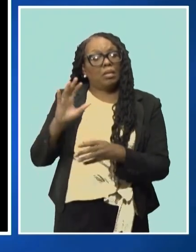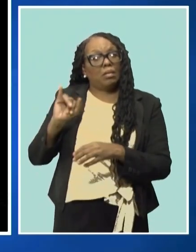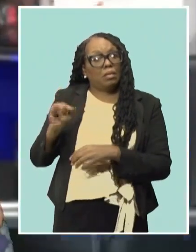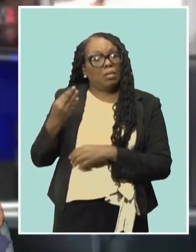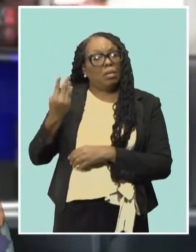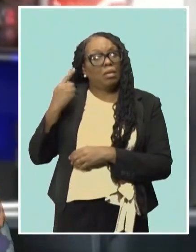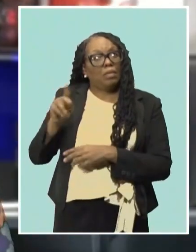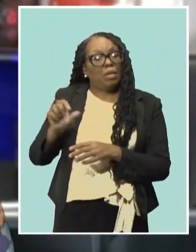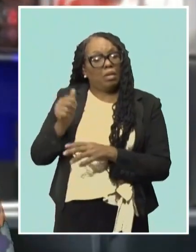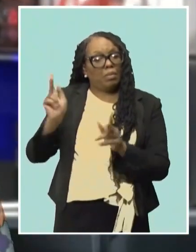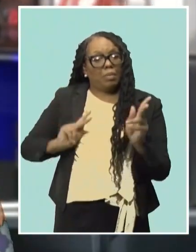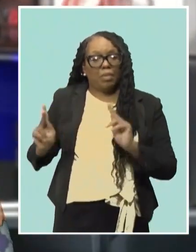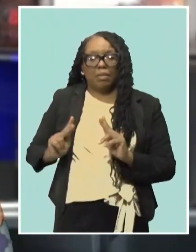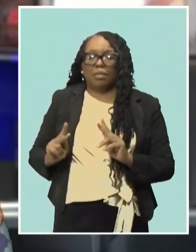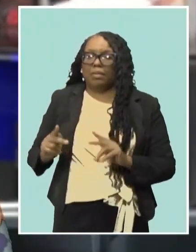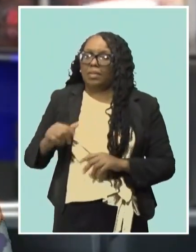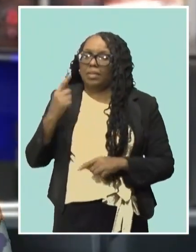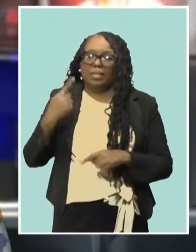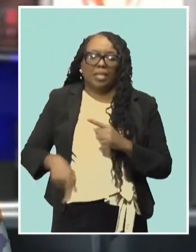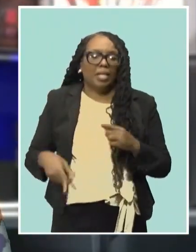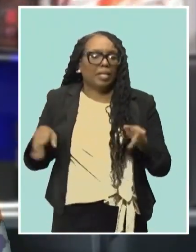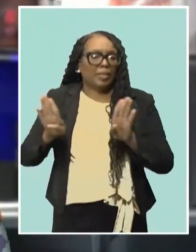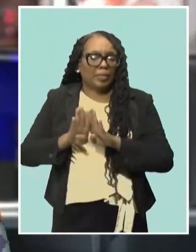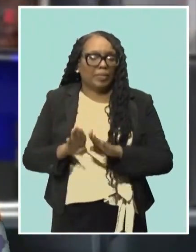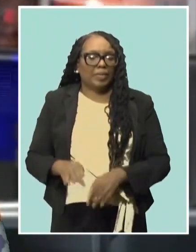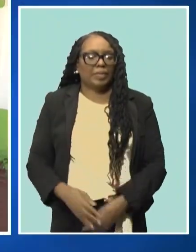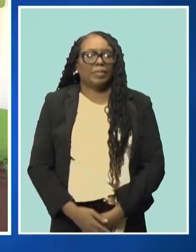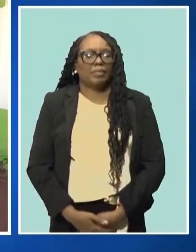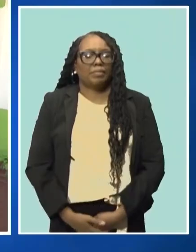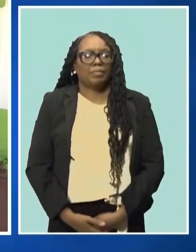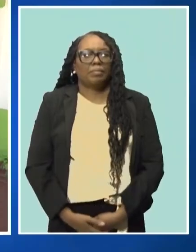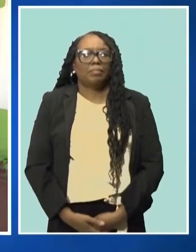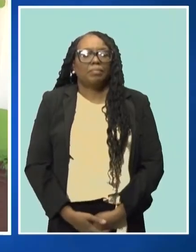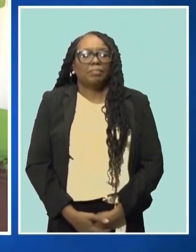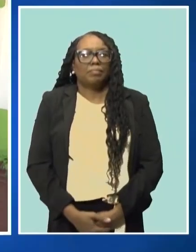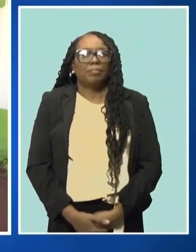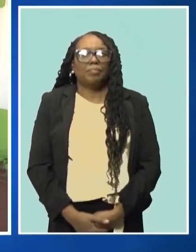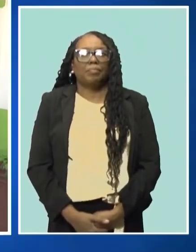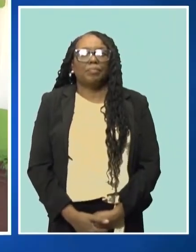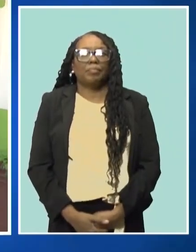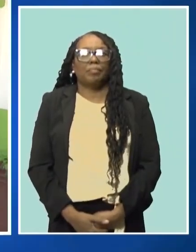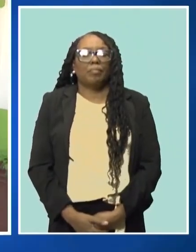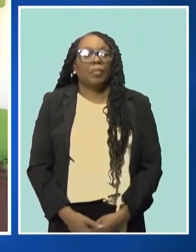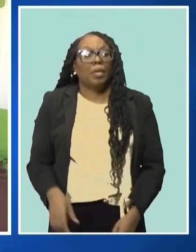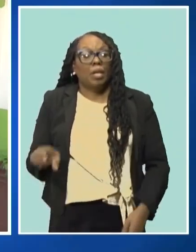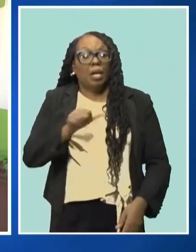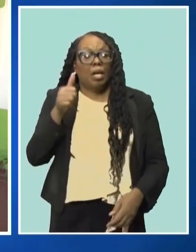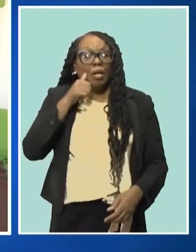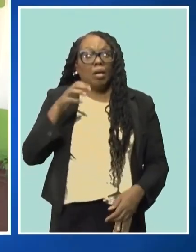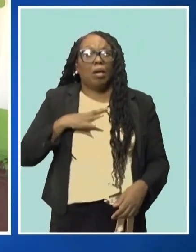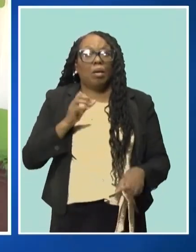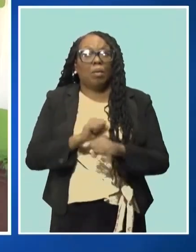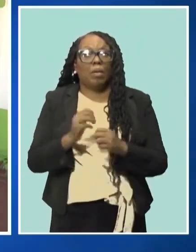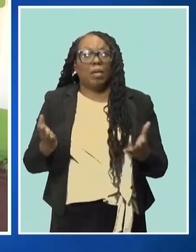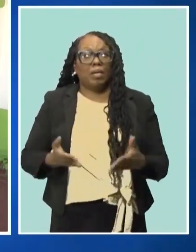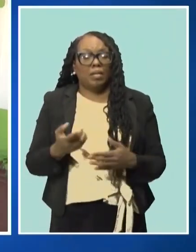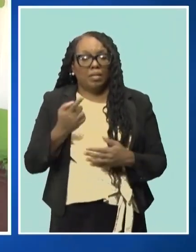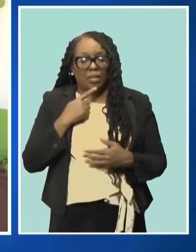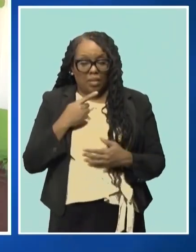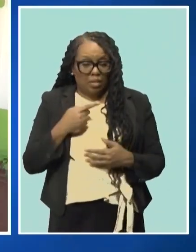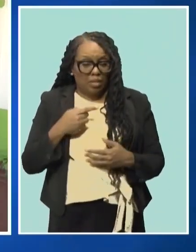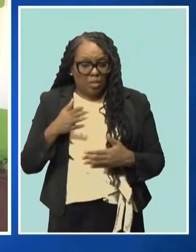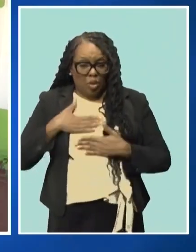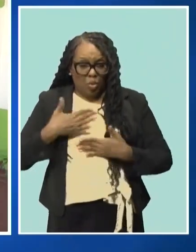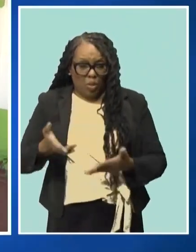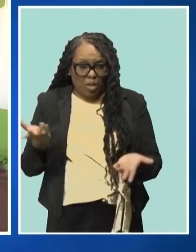she can't. But then the other lady that works there, she told me, I asked her, I said, will you come to work? She said, yes,